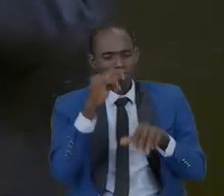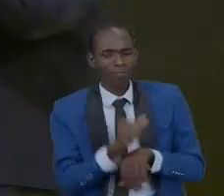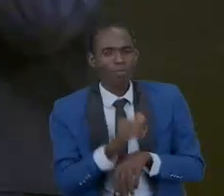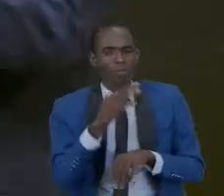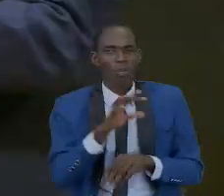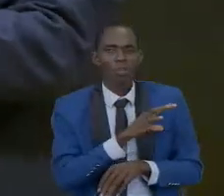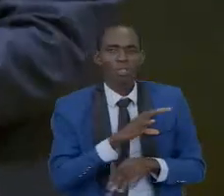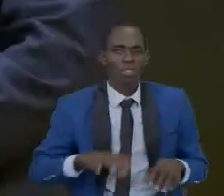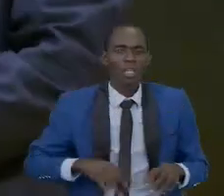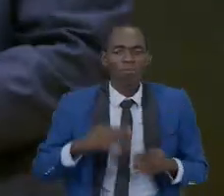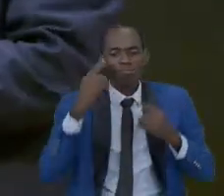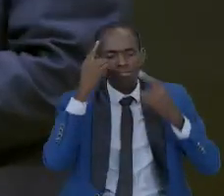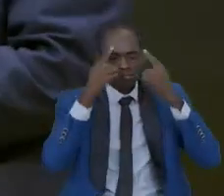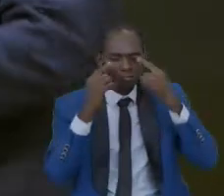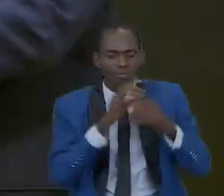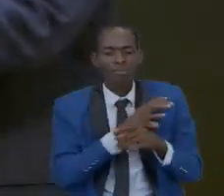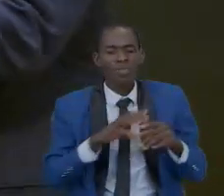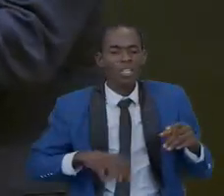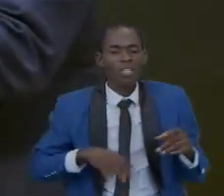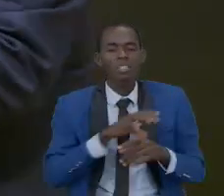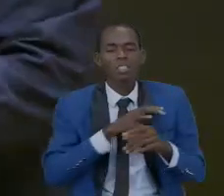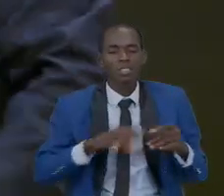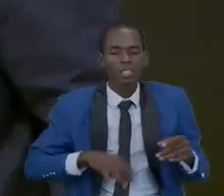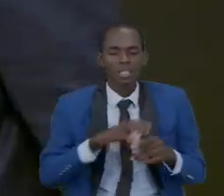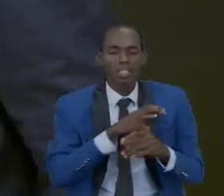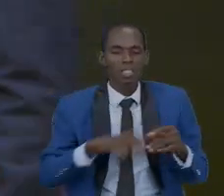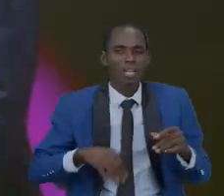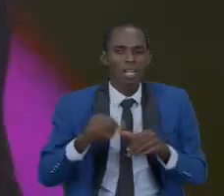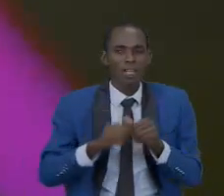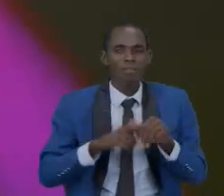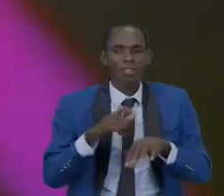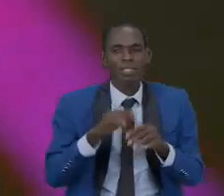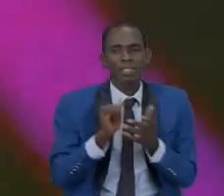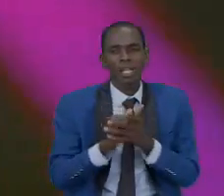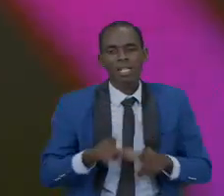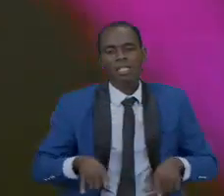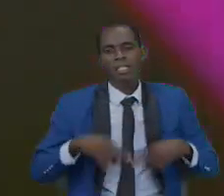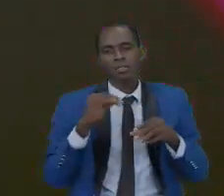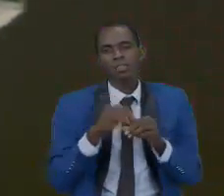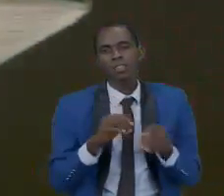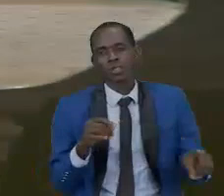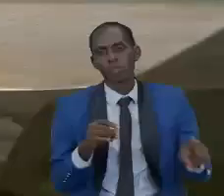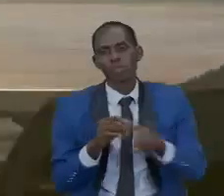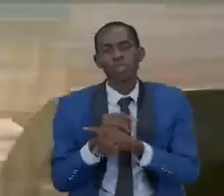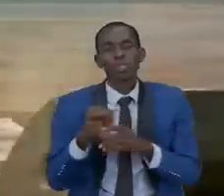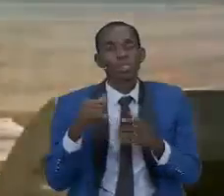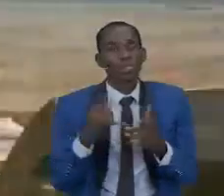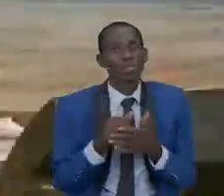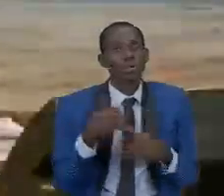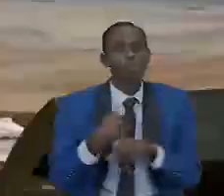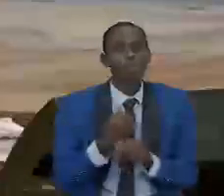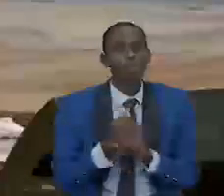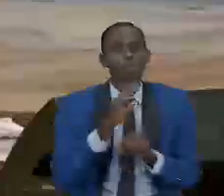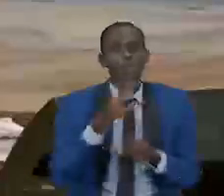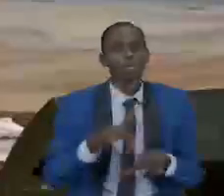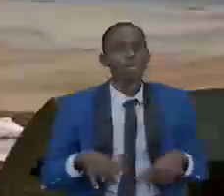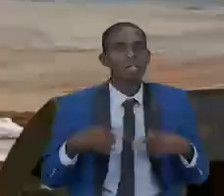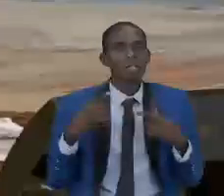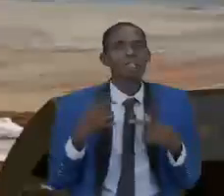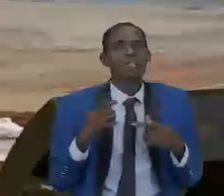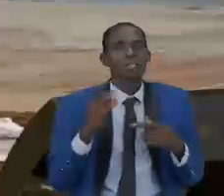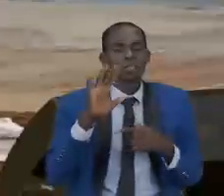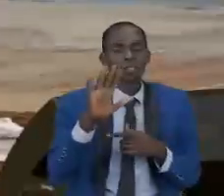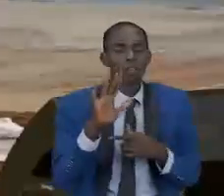thinking of Christ Christ every every time that lives in you it makes your life what your behavior